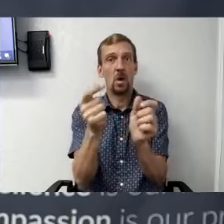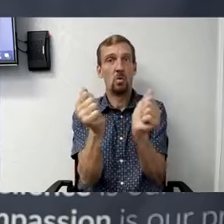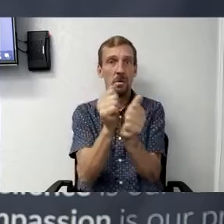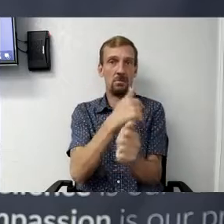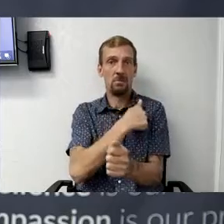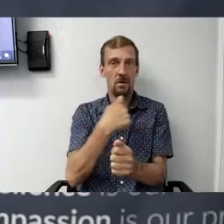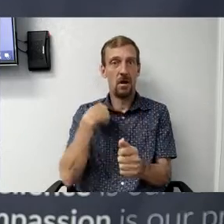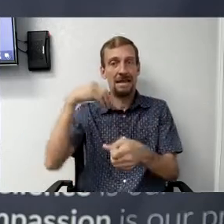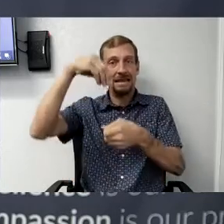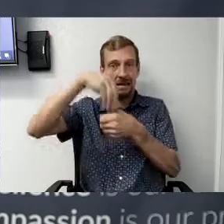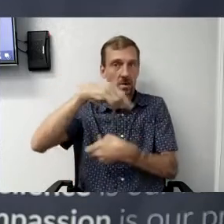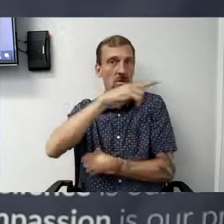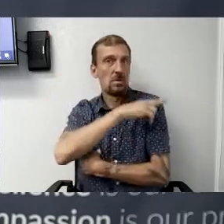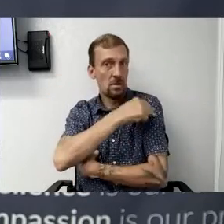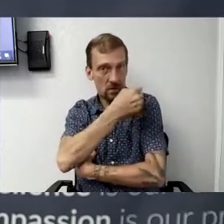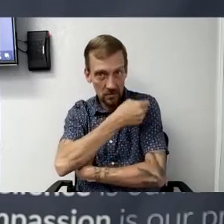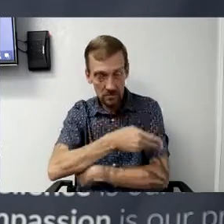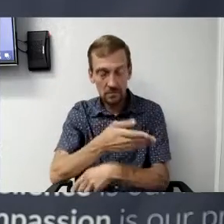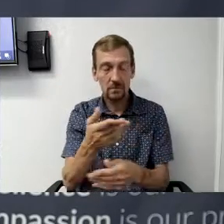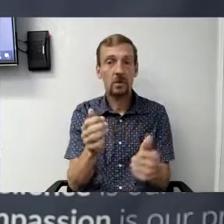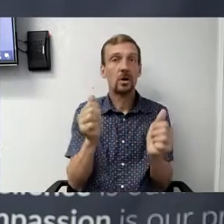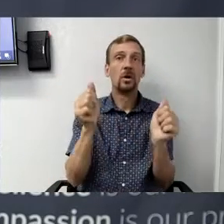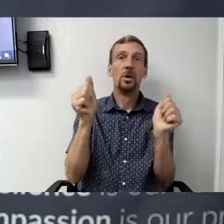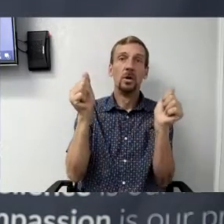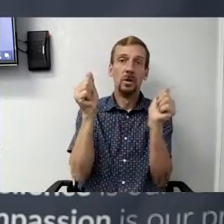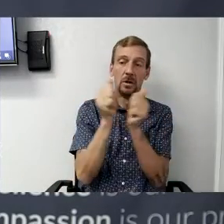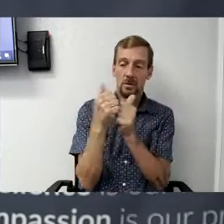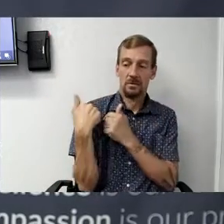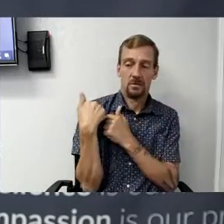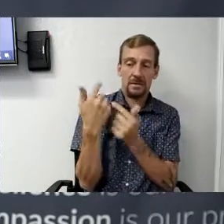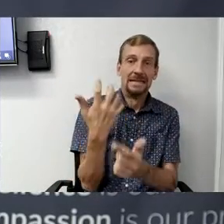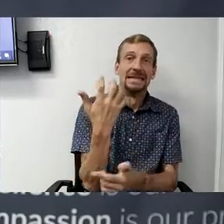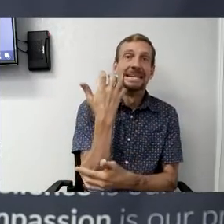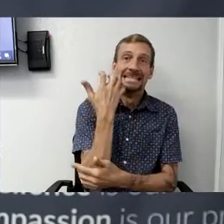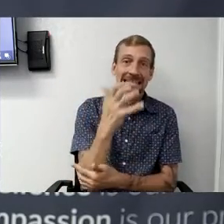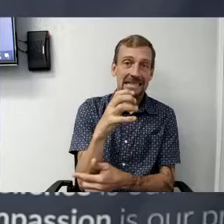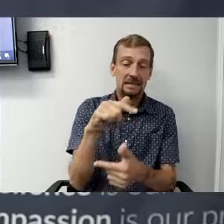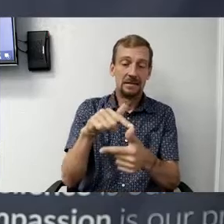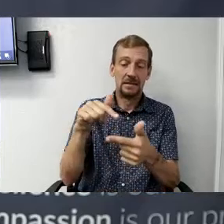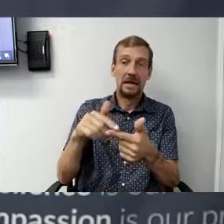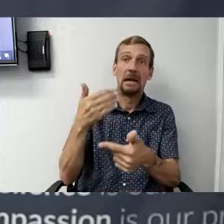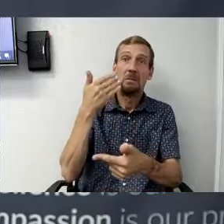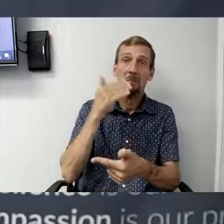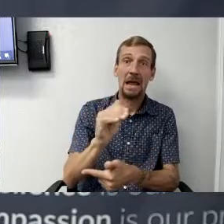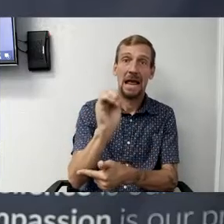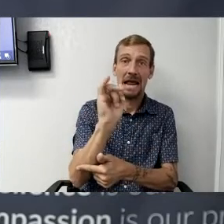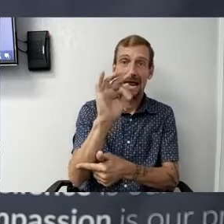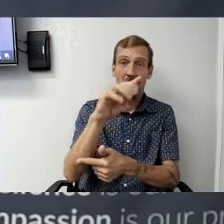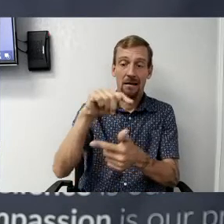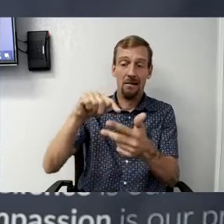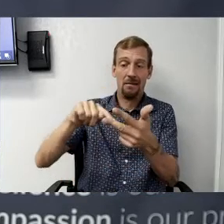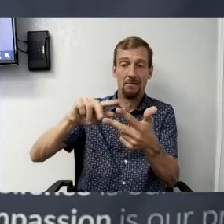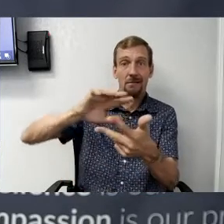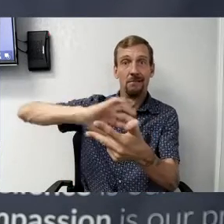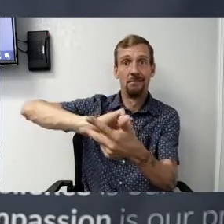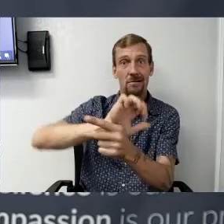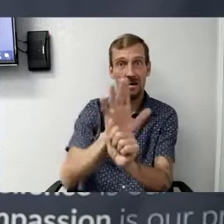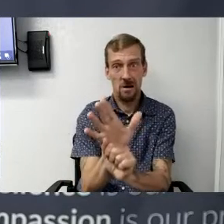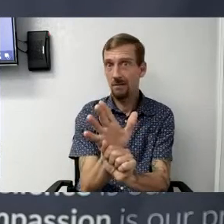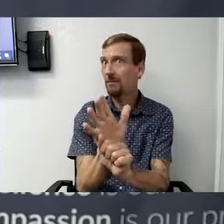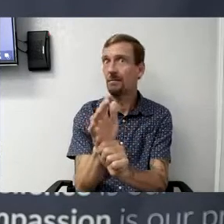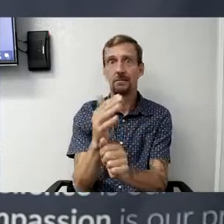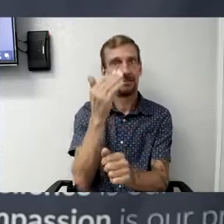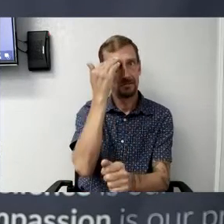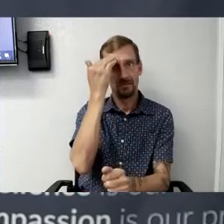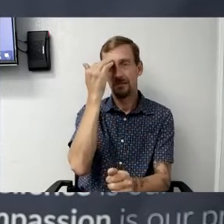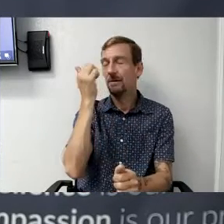hospital. With this heat and our bad air and COVID, it kind of seems like every time you wake up, you're